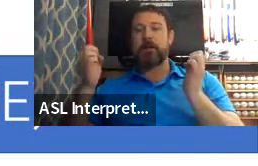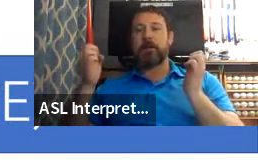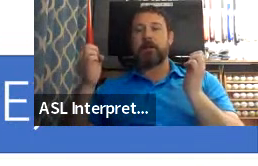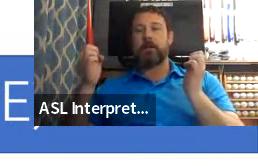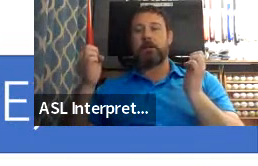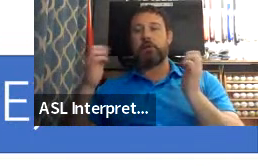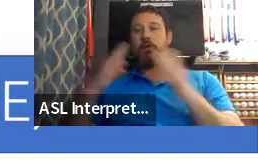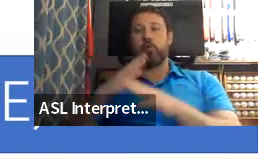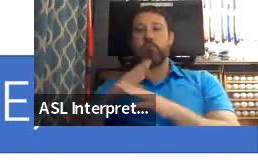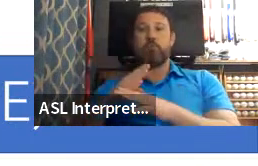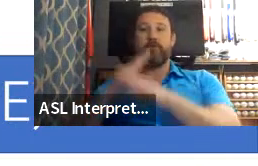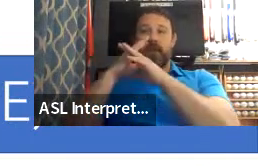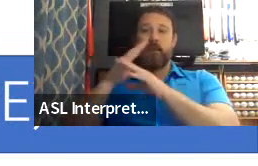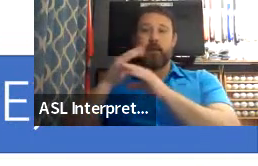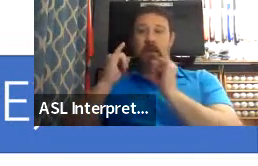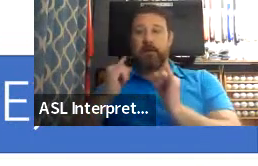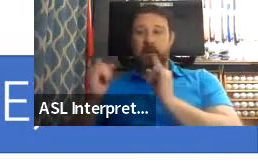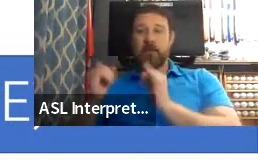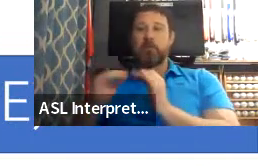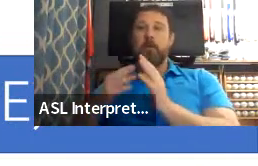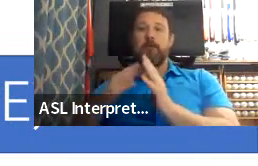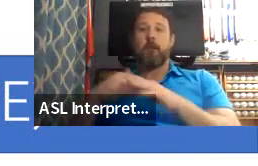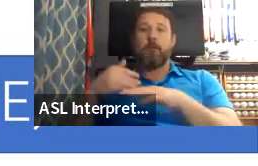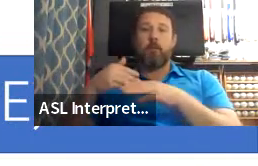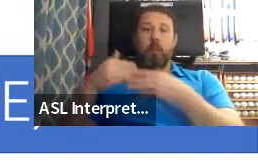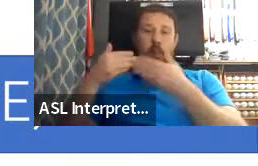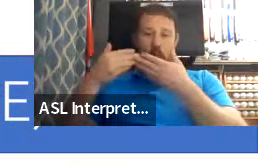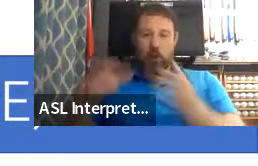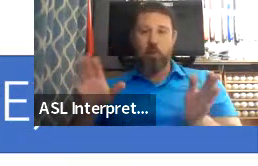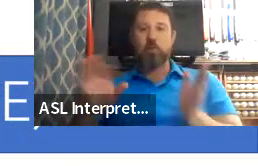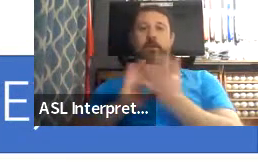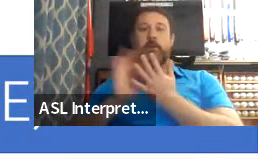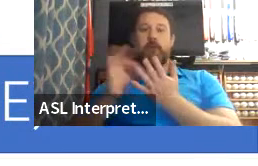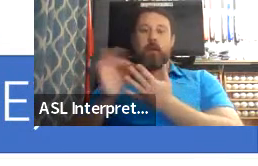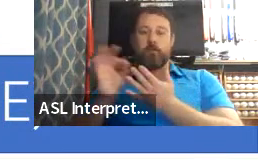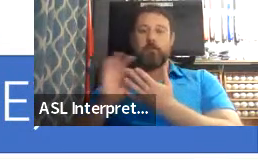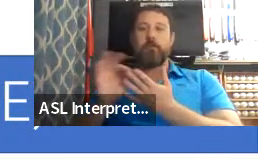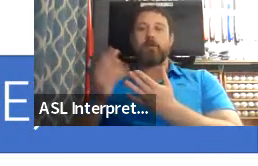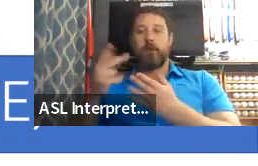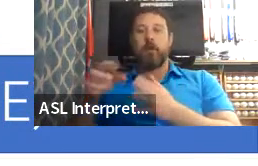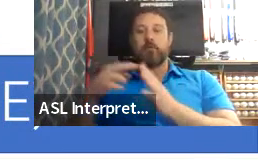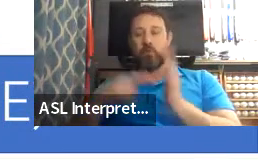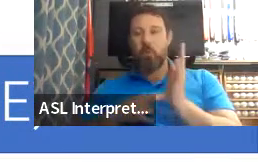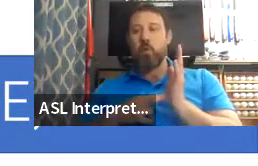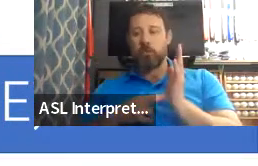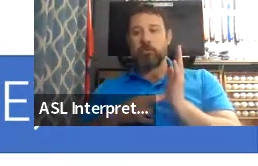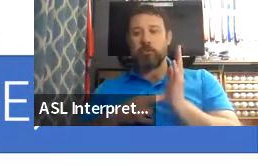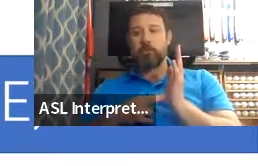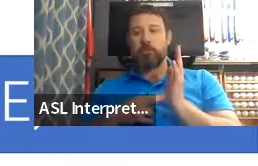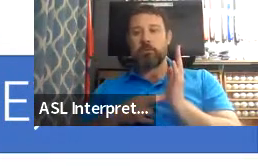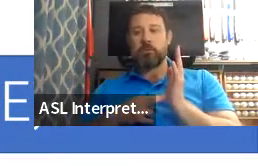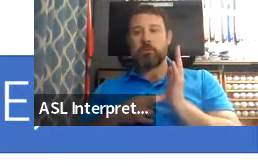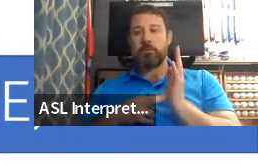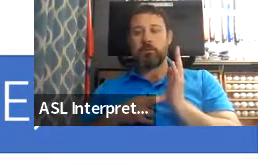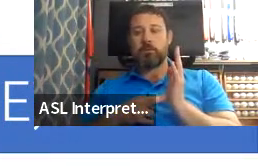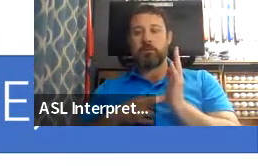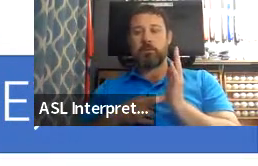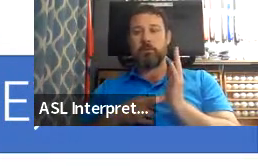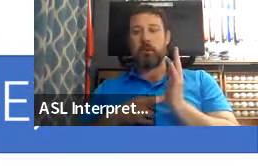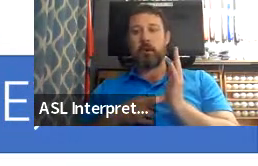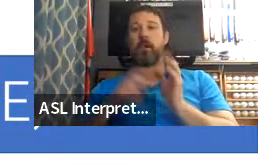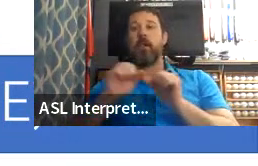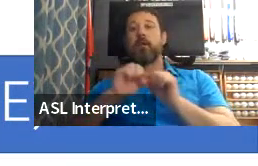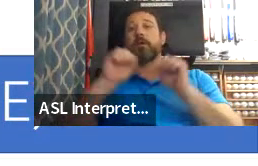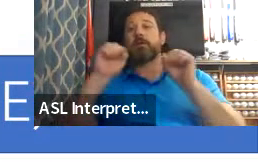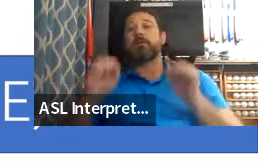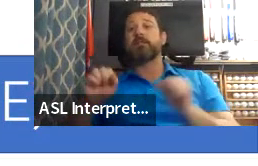to prevent individuals from losing their Medi-Cal coverage because of those renewals, or RRRs, what the